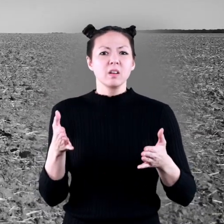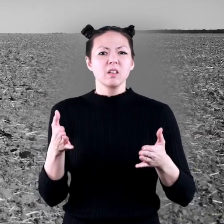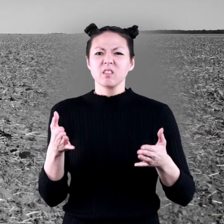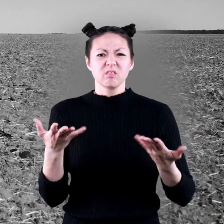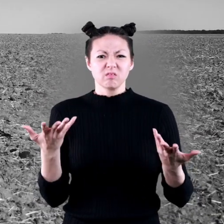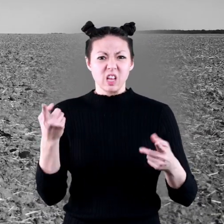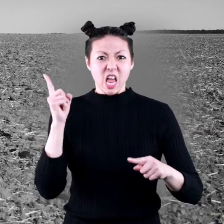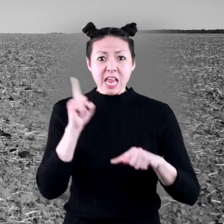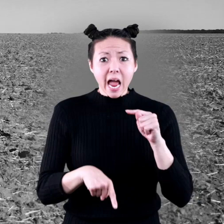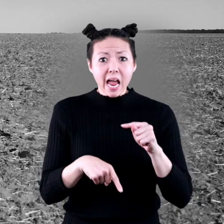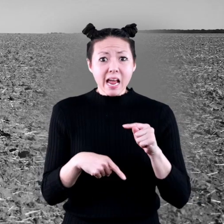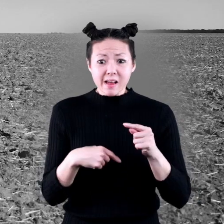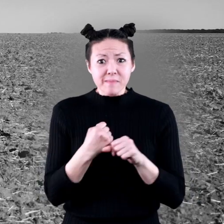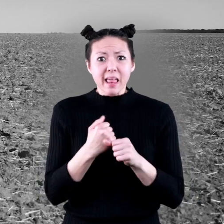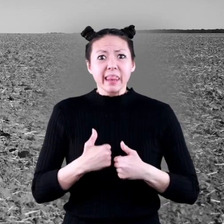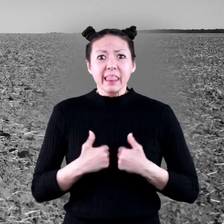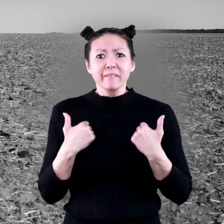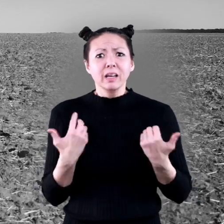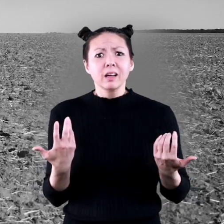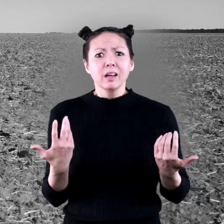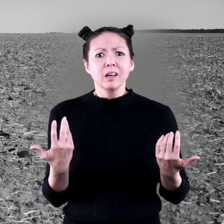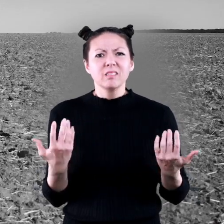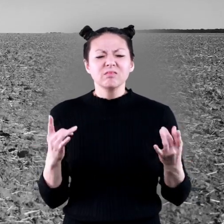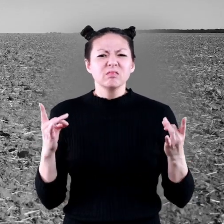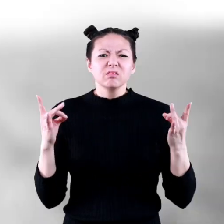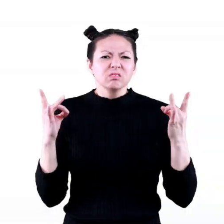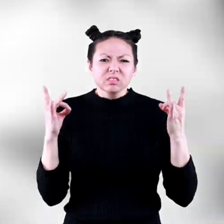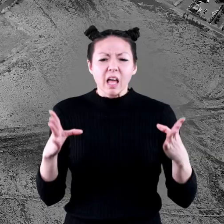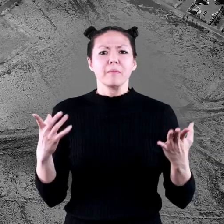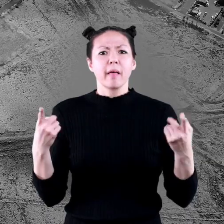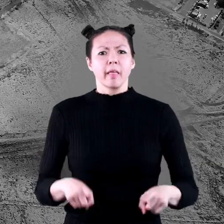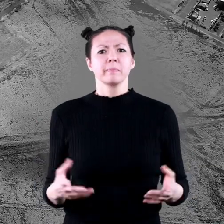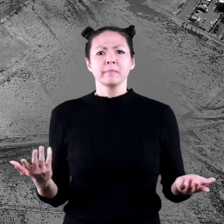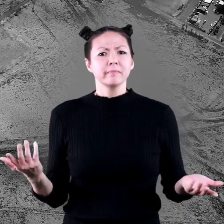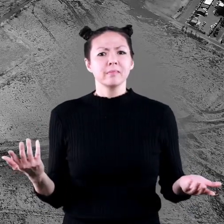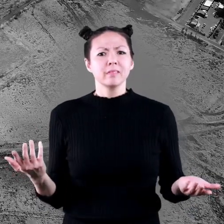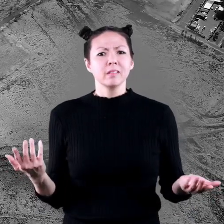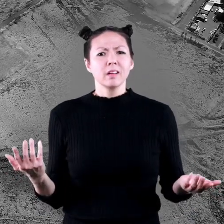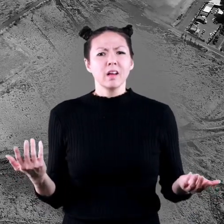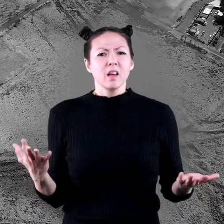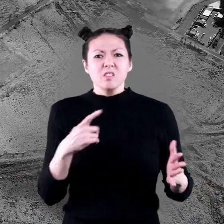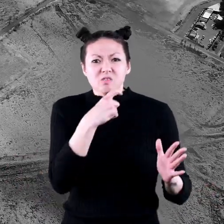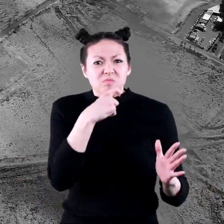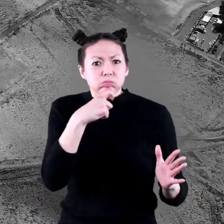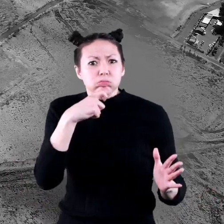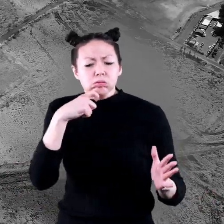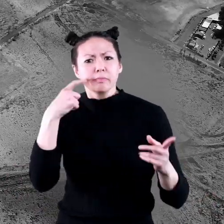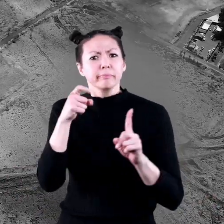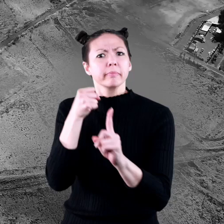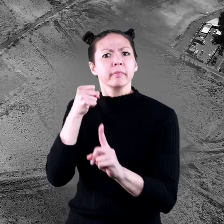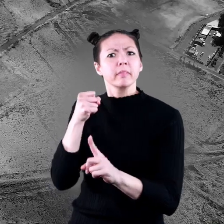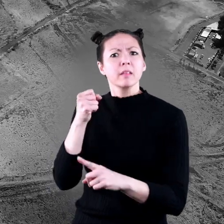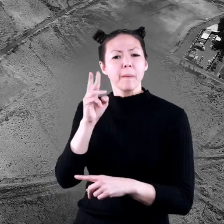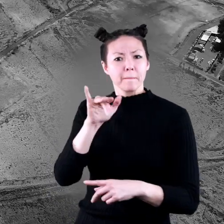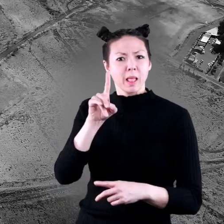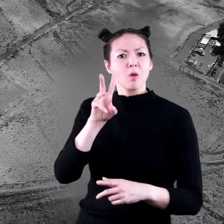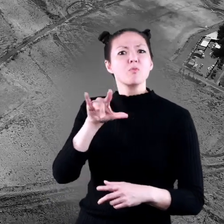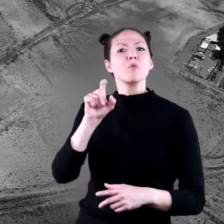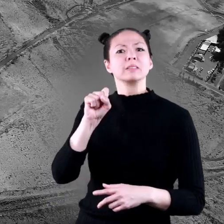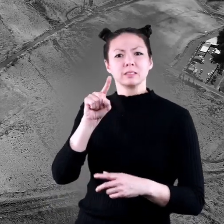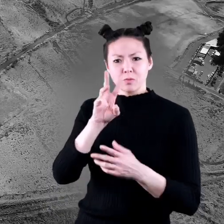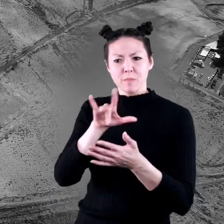crash. Suddenly, farmers simply couldn't earn a living. Then, in a terrible coincidence, there was a terrible drought